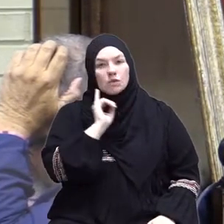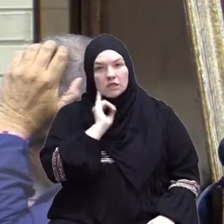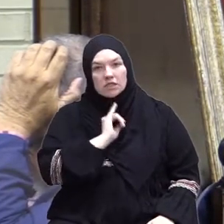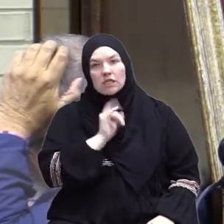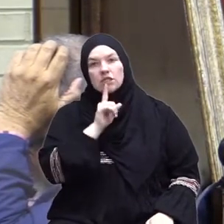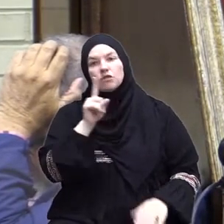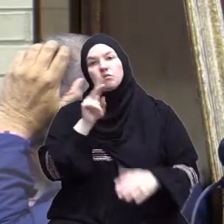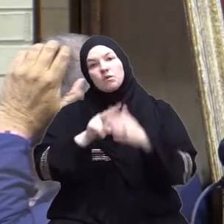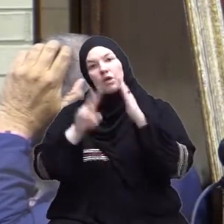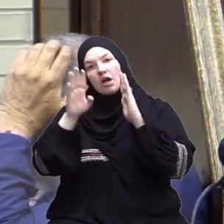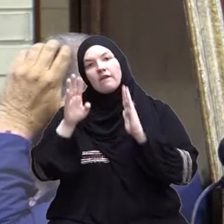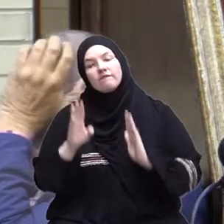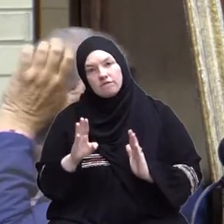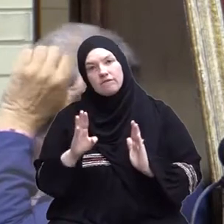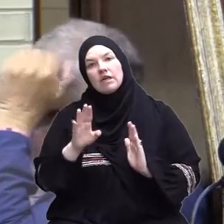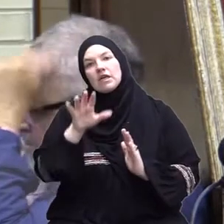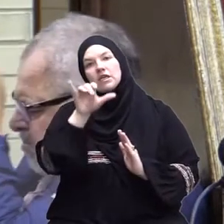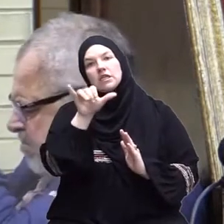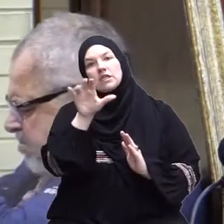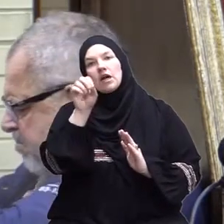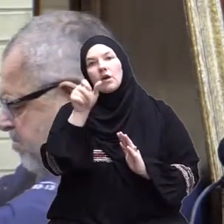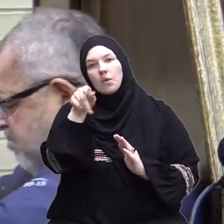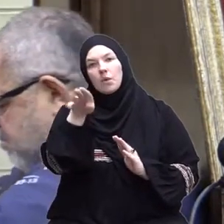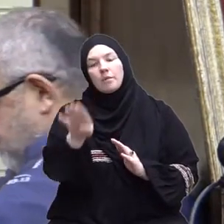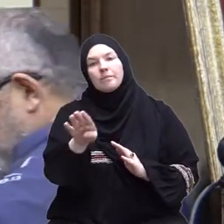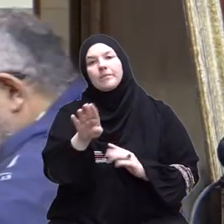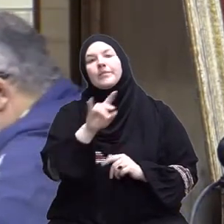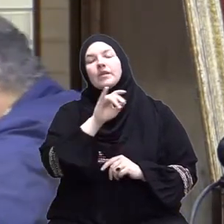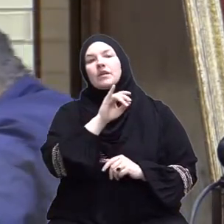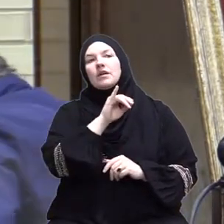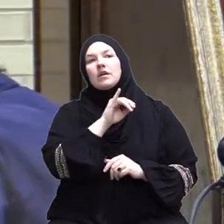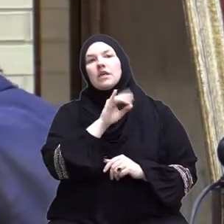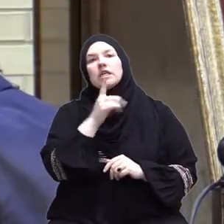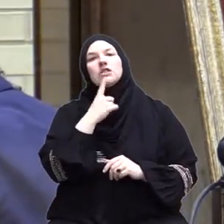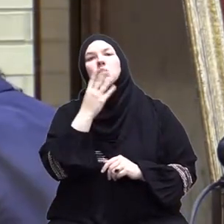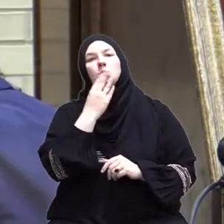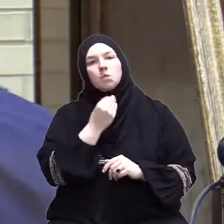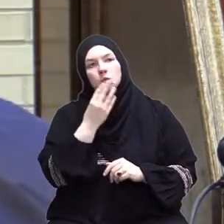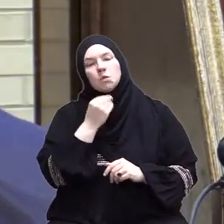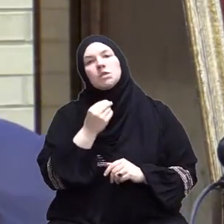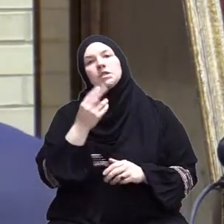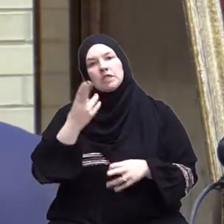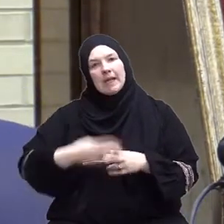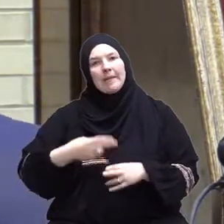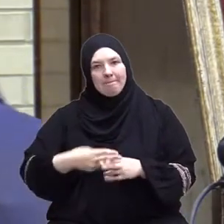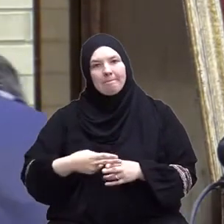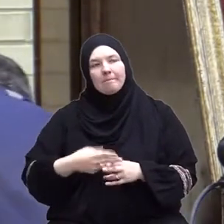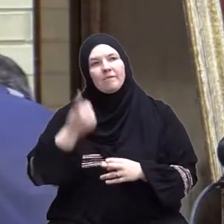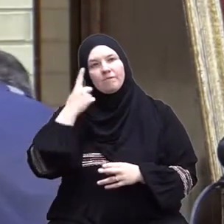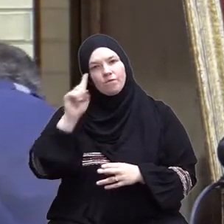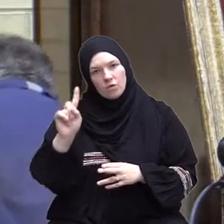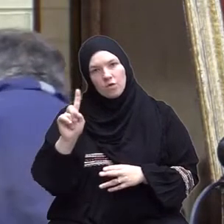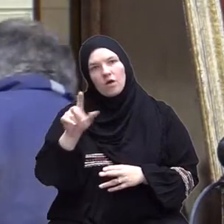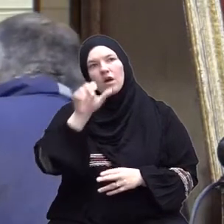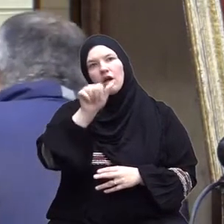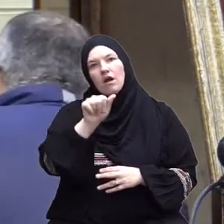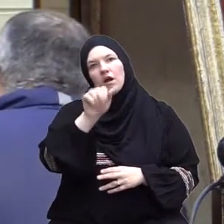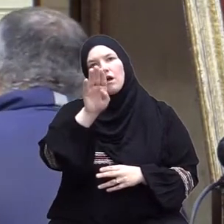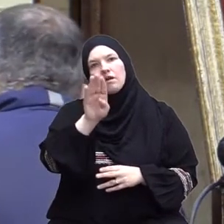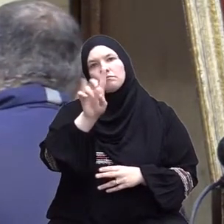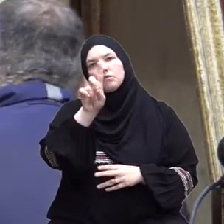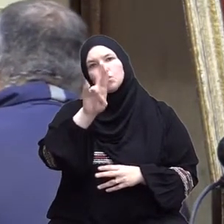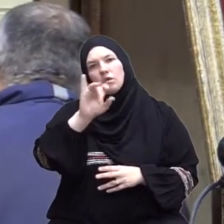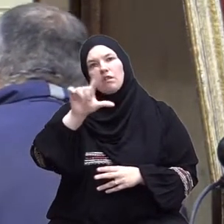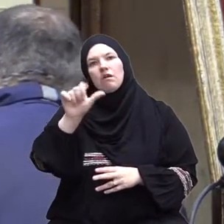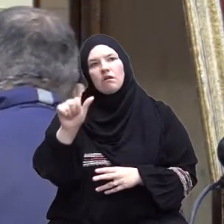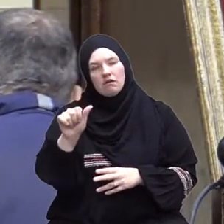Prophet Yaqub alayhi salam. Israel means Abdullah. It is a Jewish or Hebrew name for Abdullah. That's what the